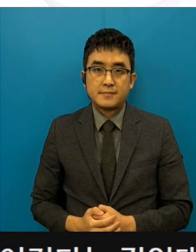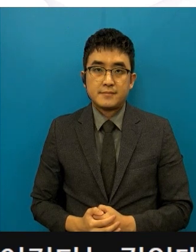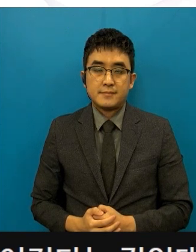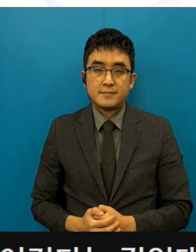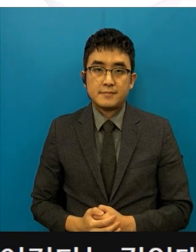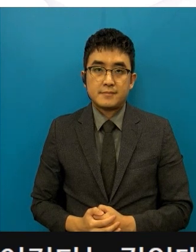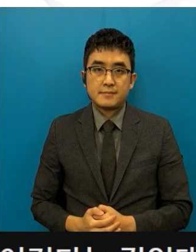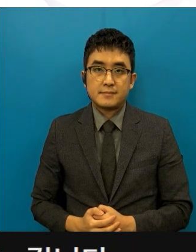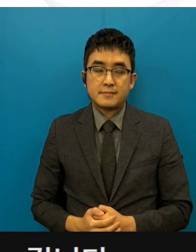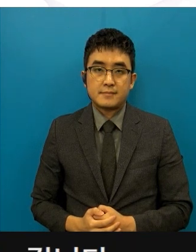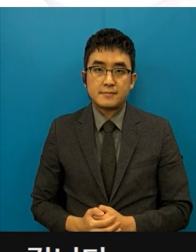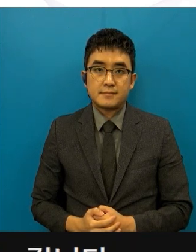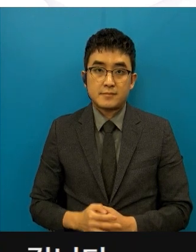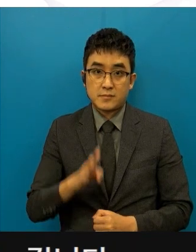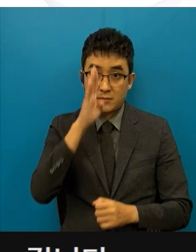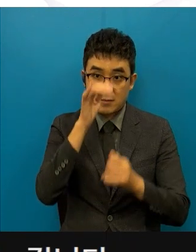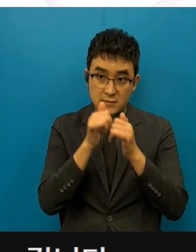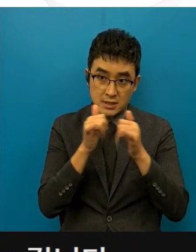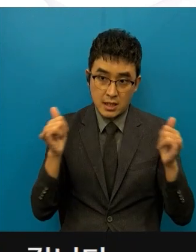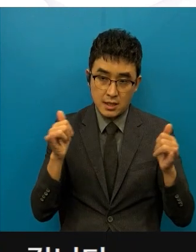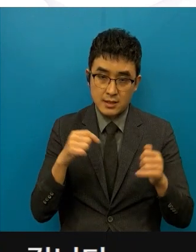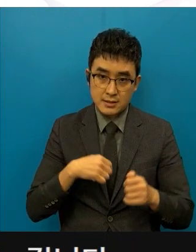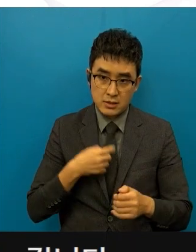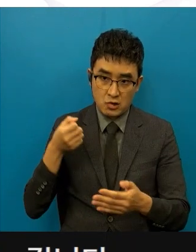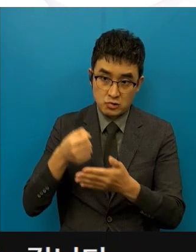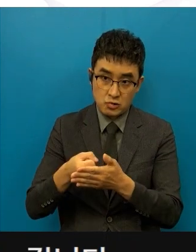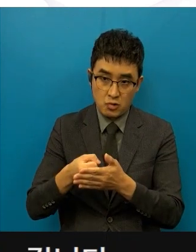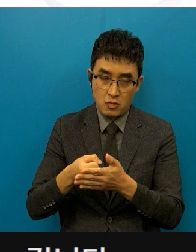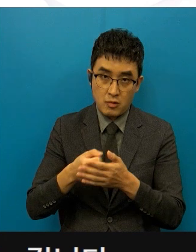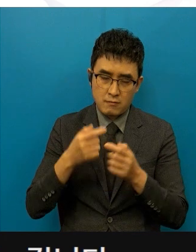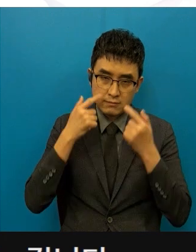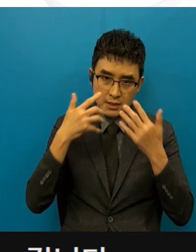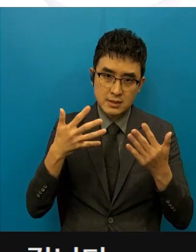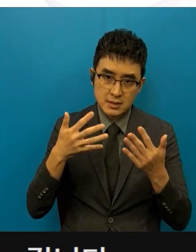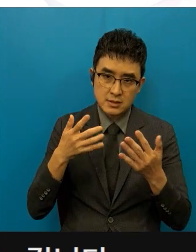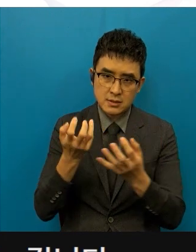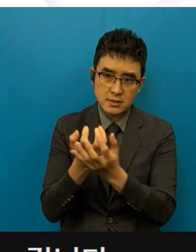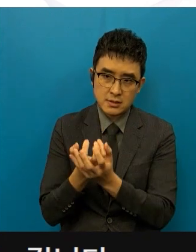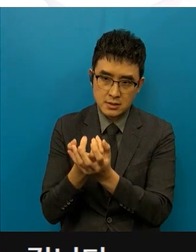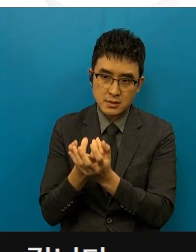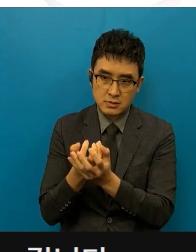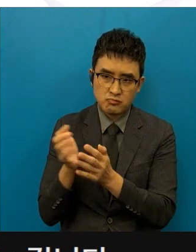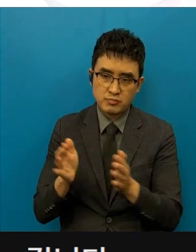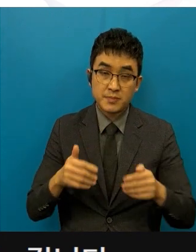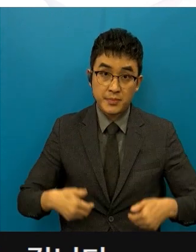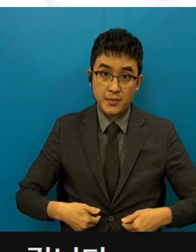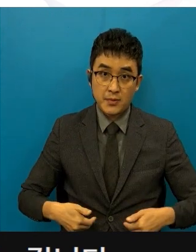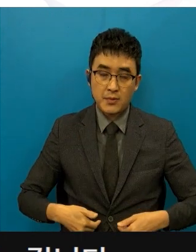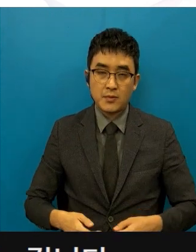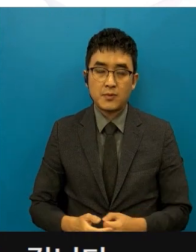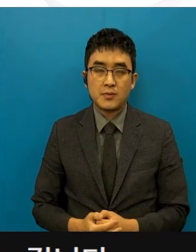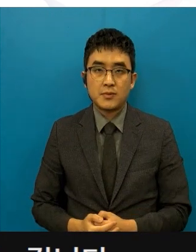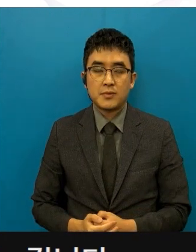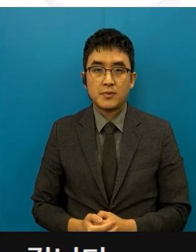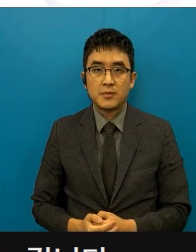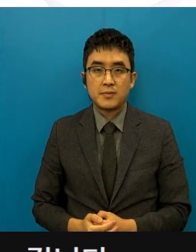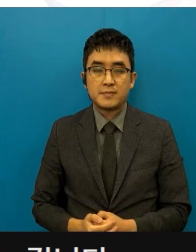While clinics have the substantially high rate of decision focusing on the